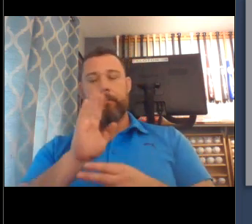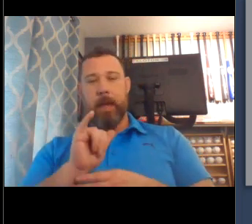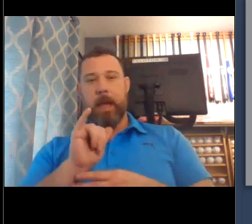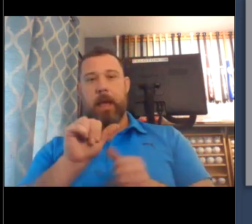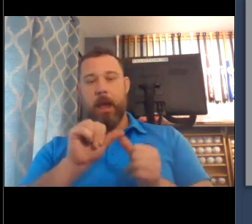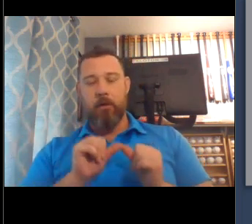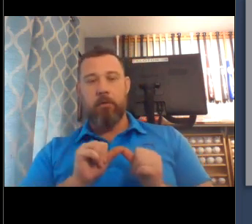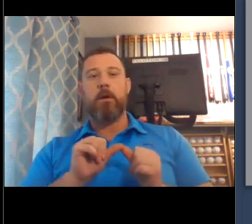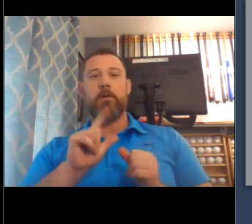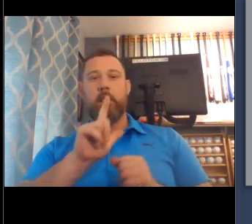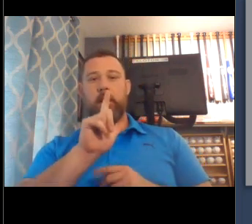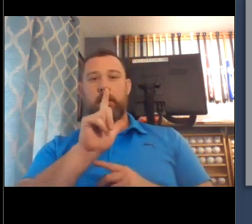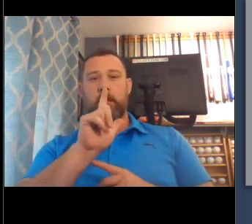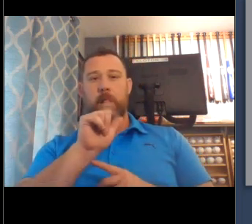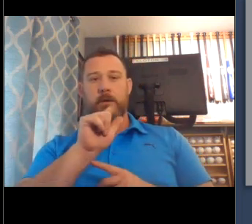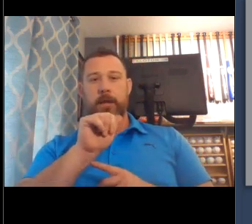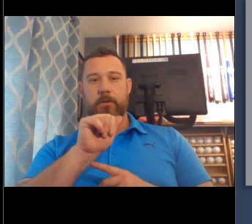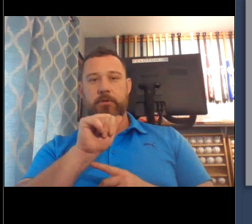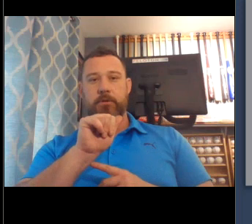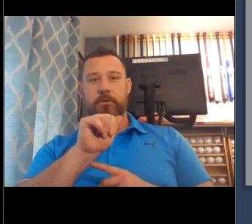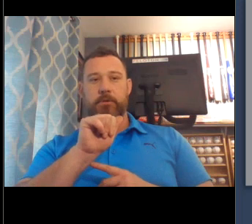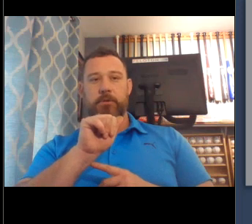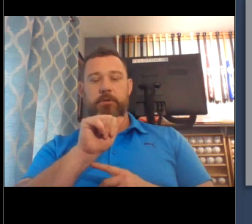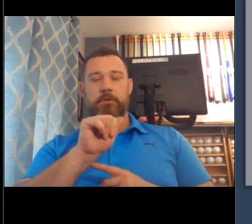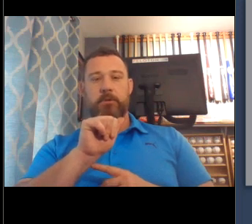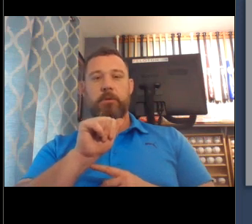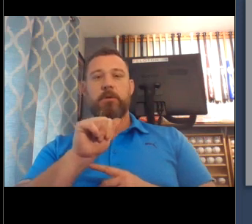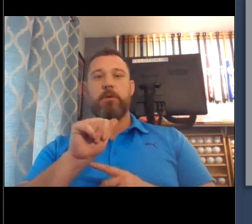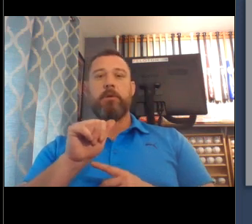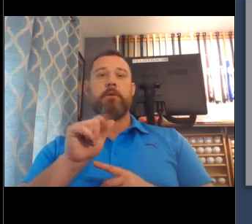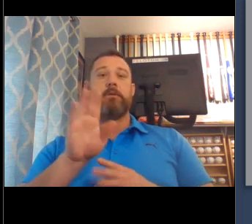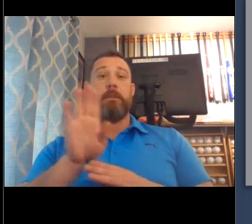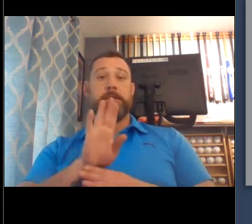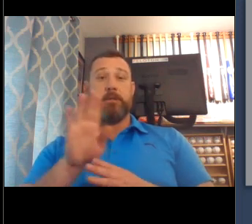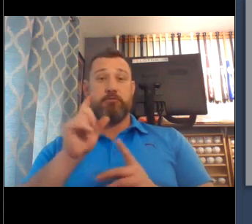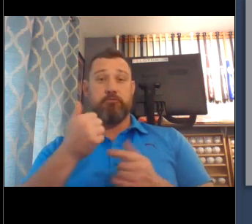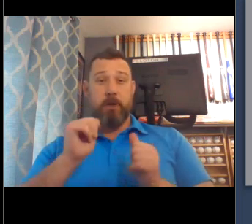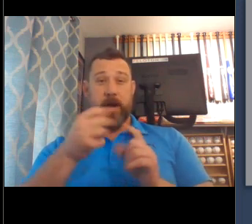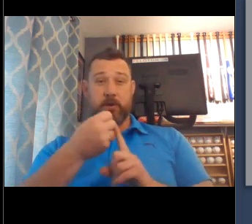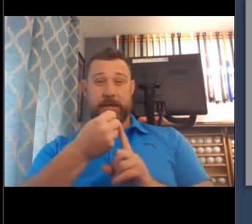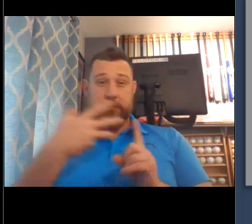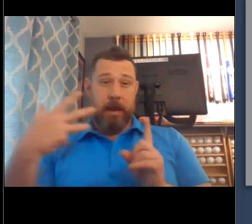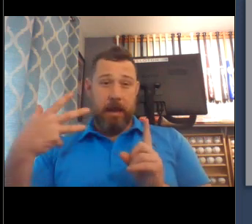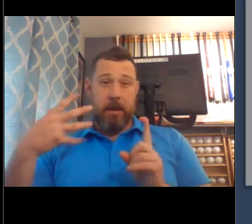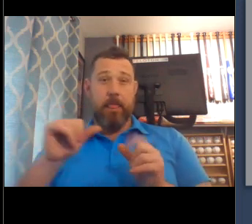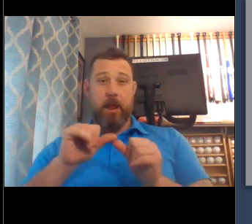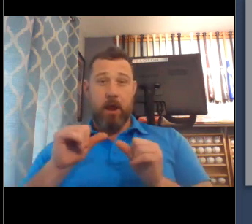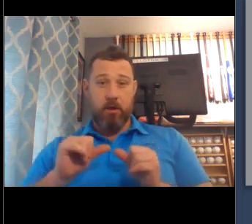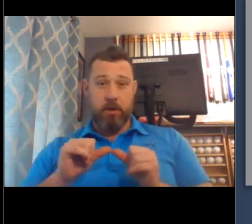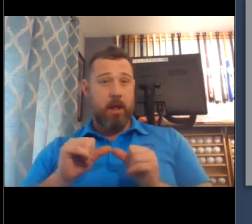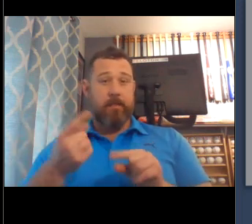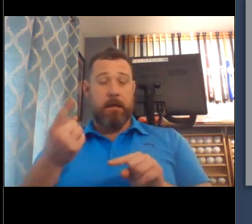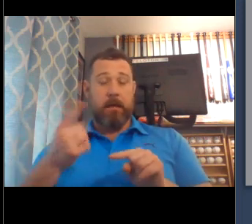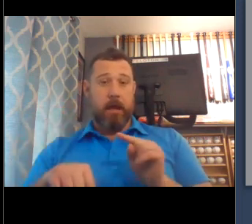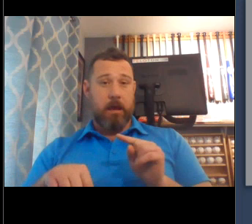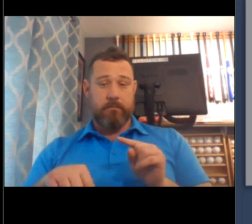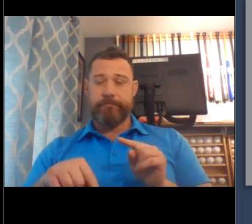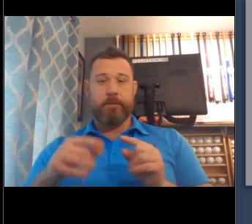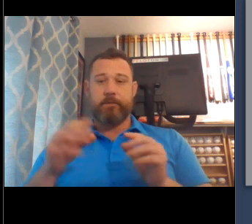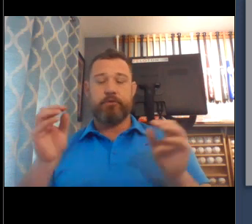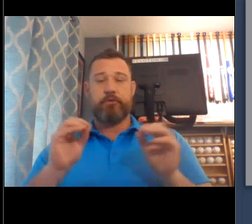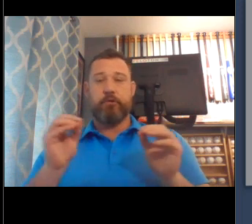Angeles, as I said earlier, as businesses try to expand in those areas, and they can't because there's just no more